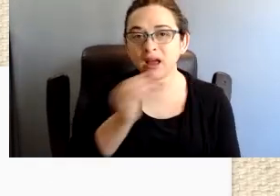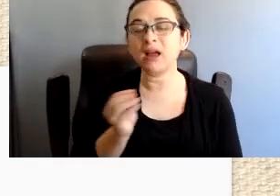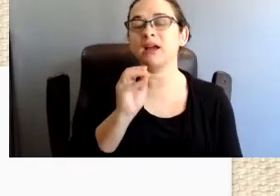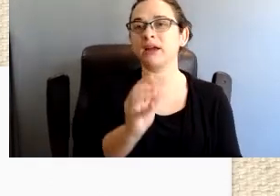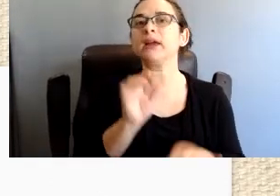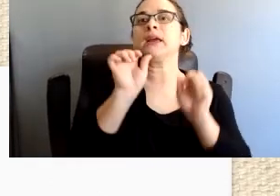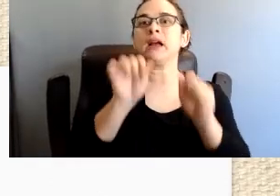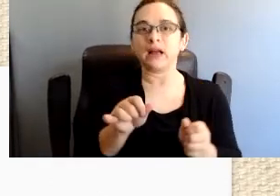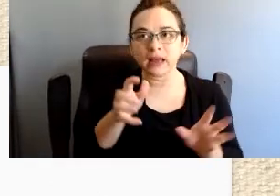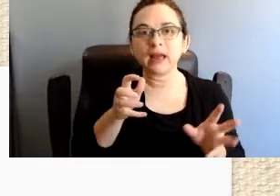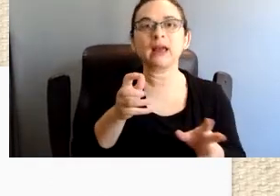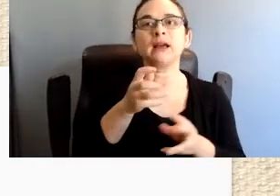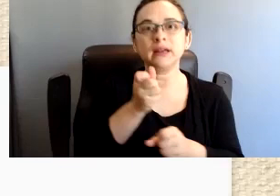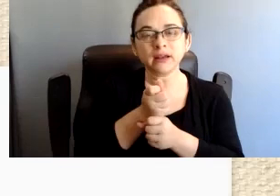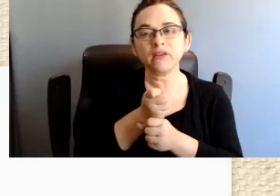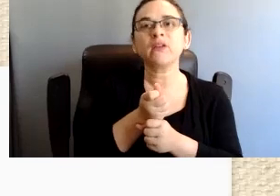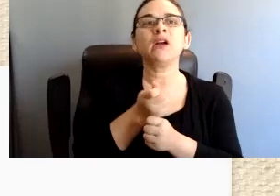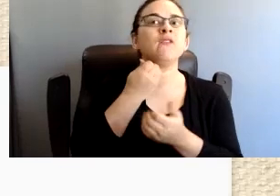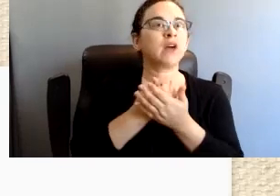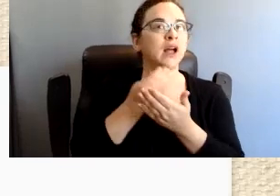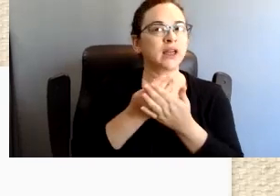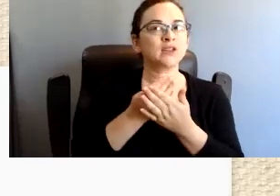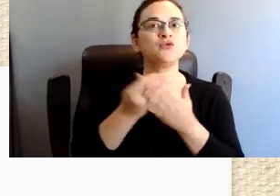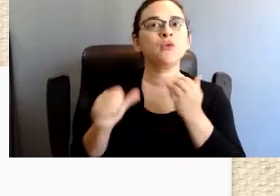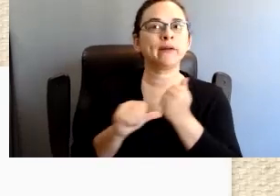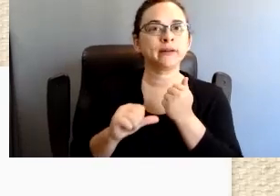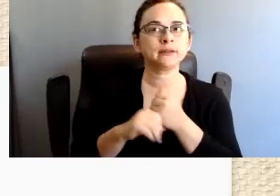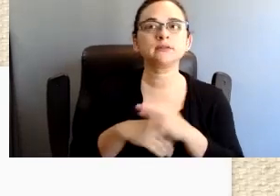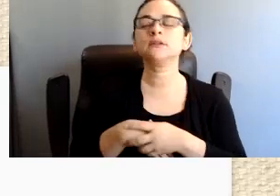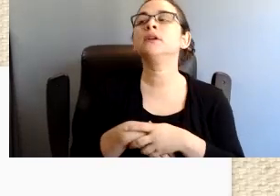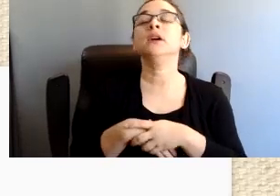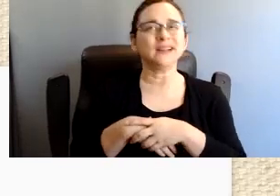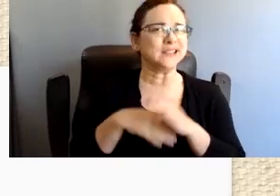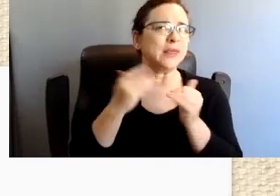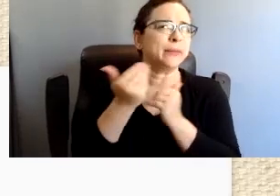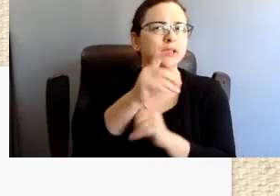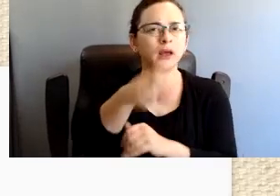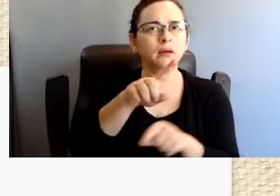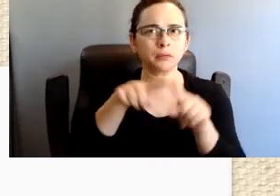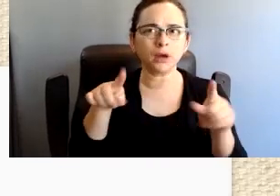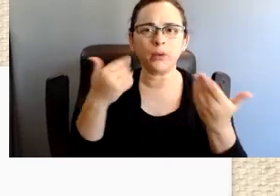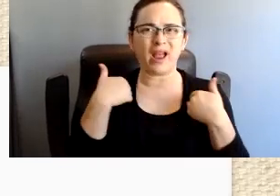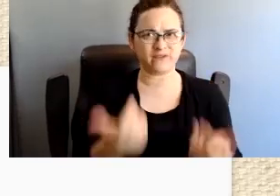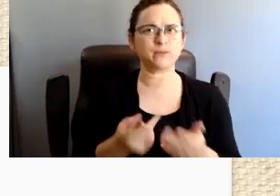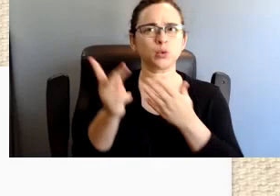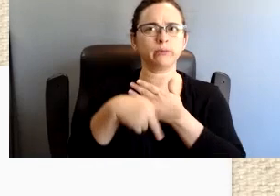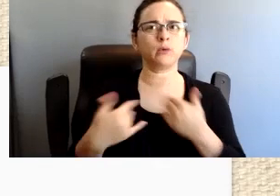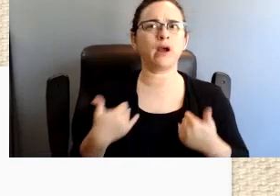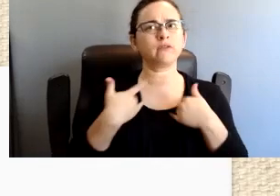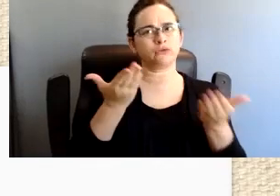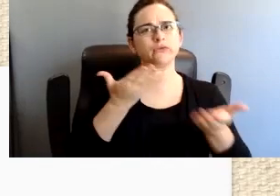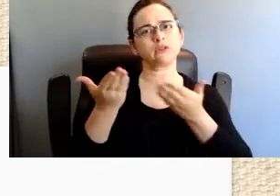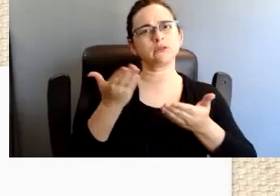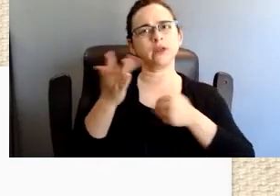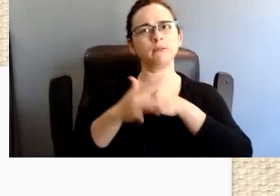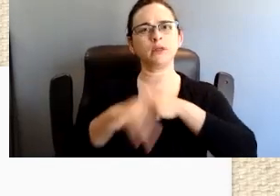limited, but there is a way for them to actually come to college and let them know that there's programs, there are services. For